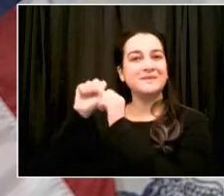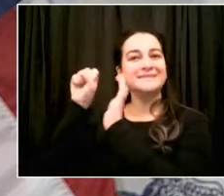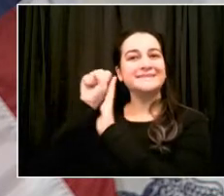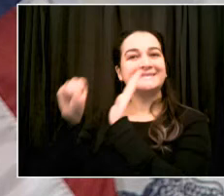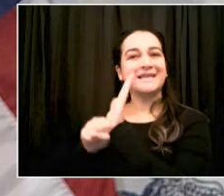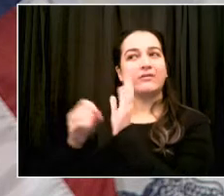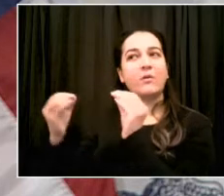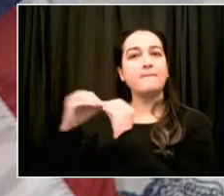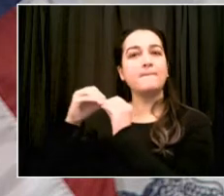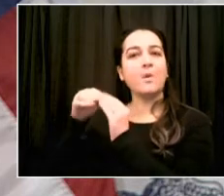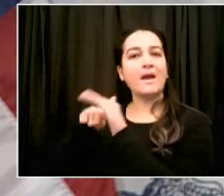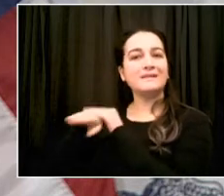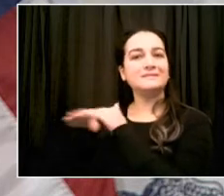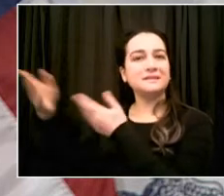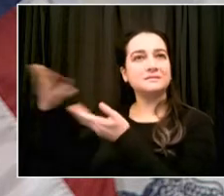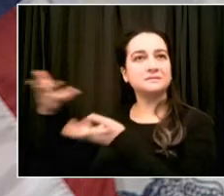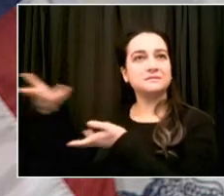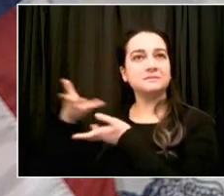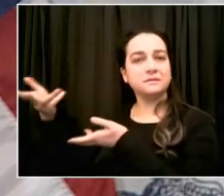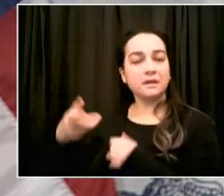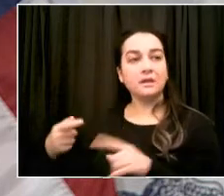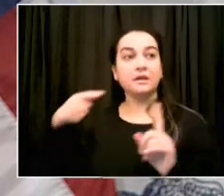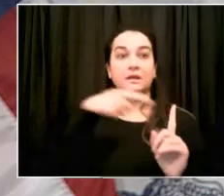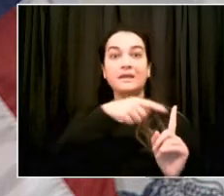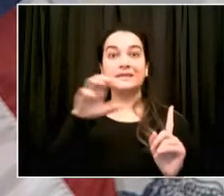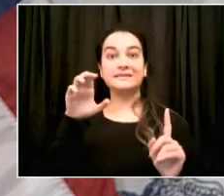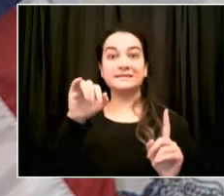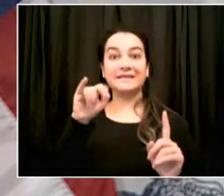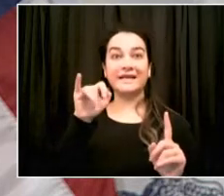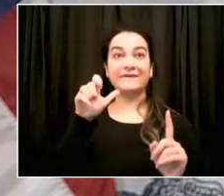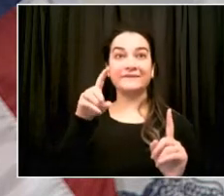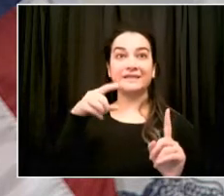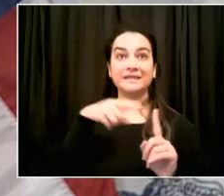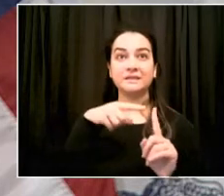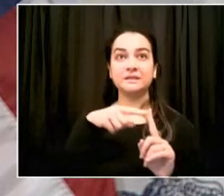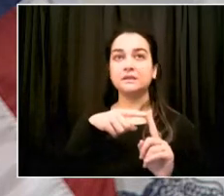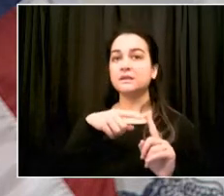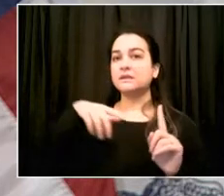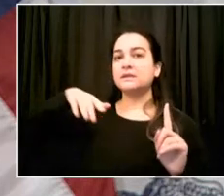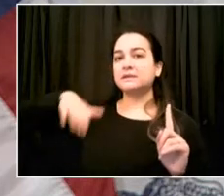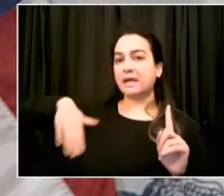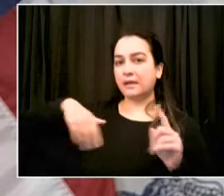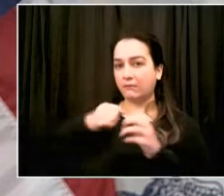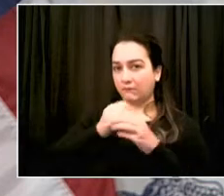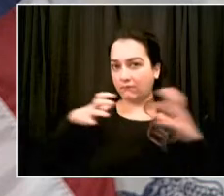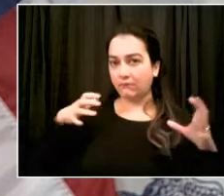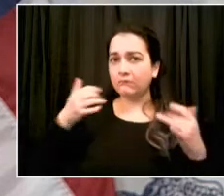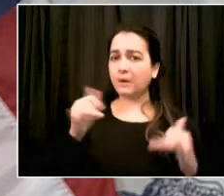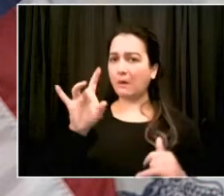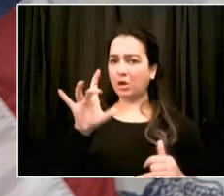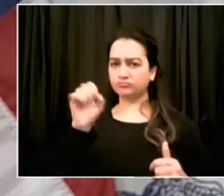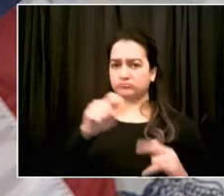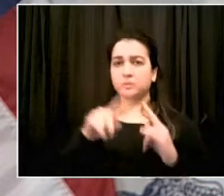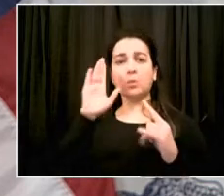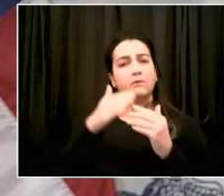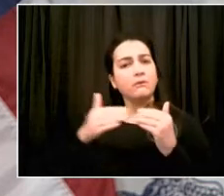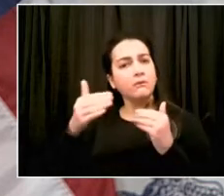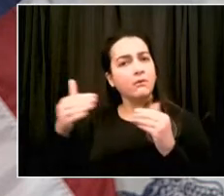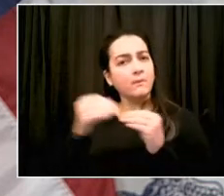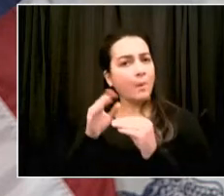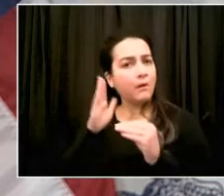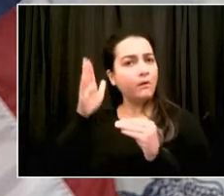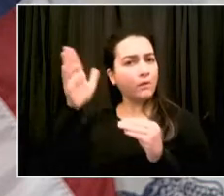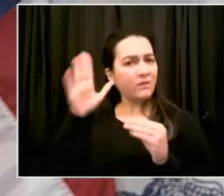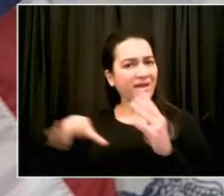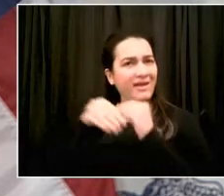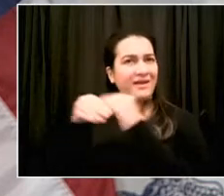24/7 site. It's not going to be that yet. It's only going to be certain days, but the goal over the next few weeks is to get it to 24/7. We're clearly